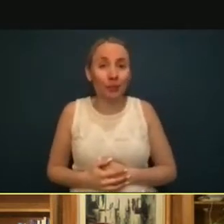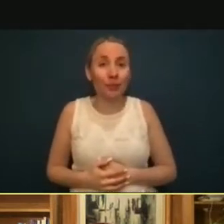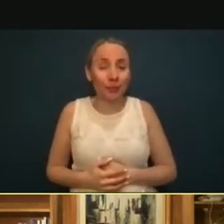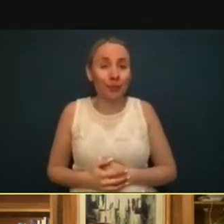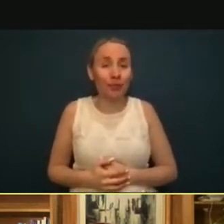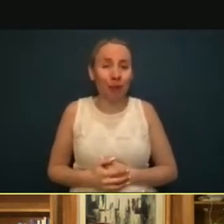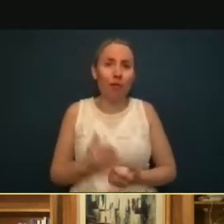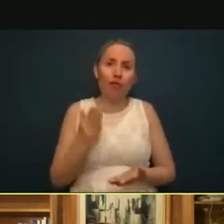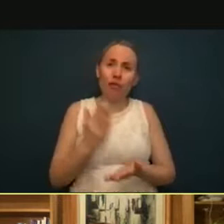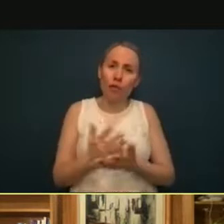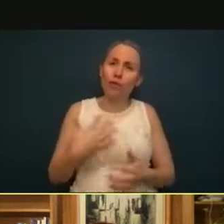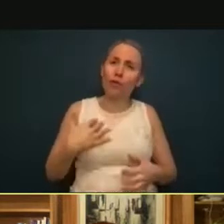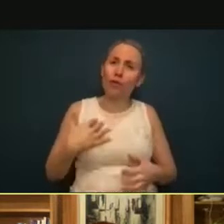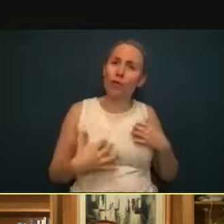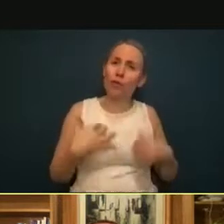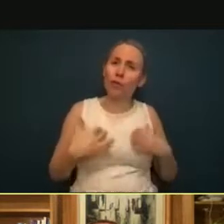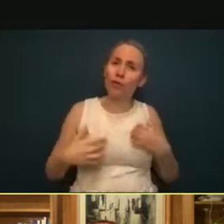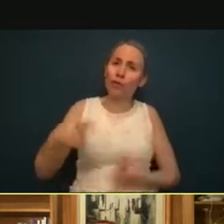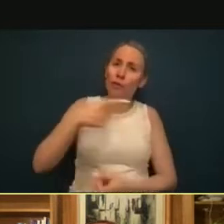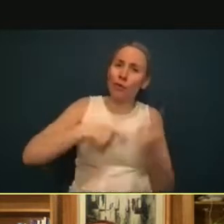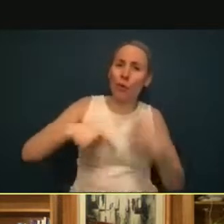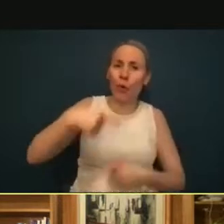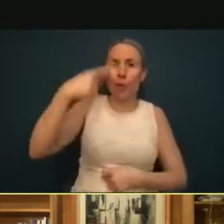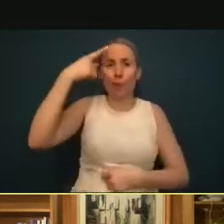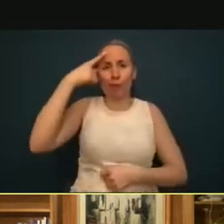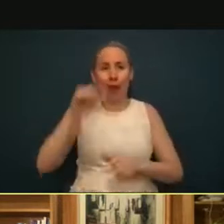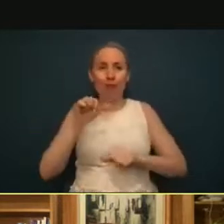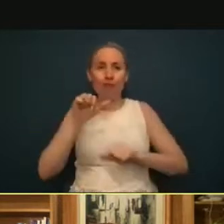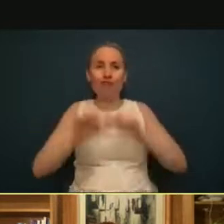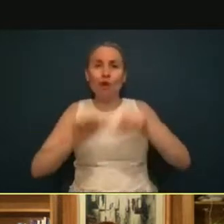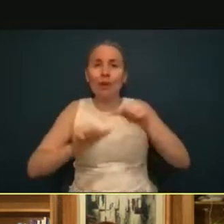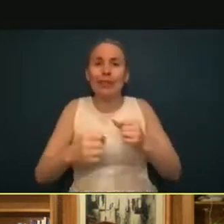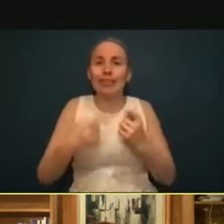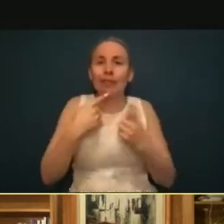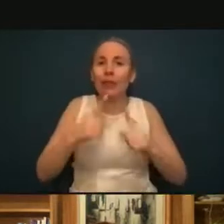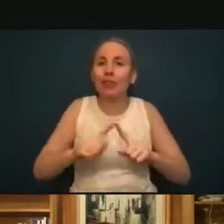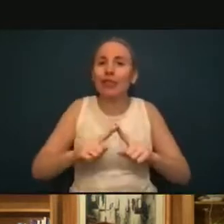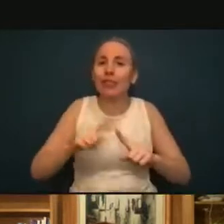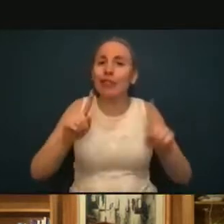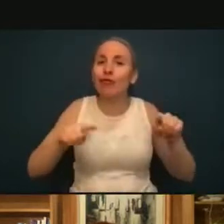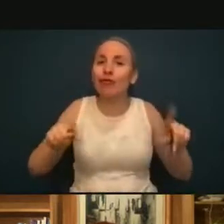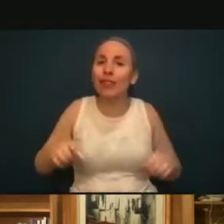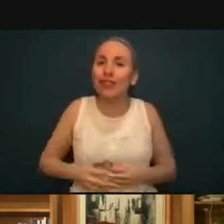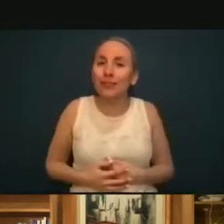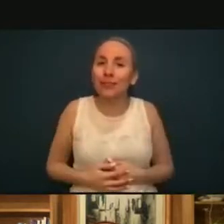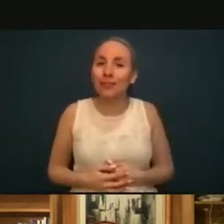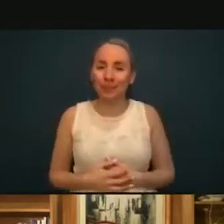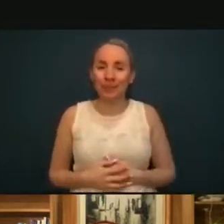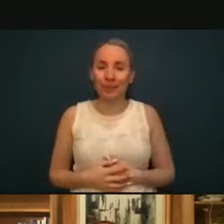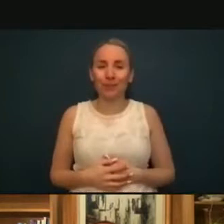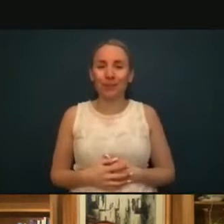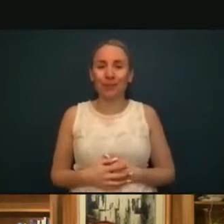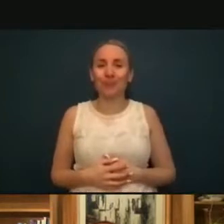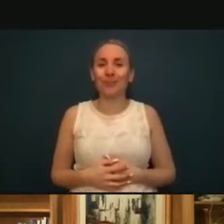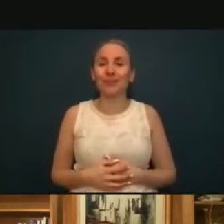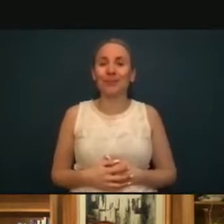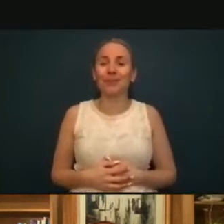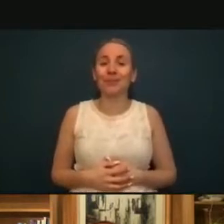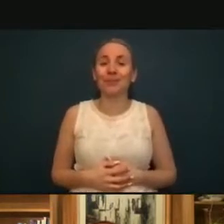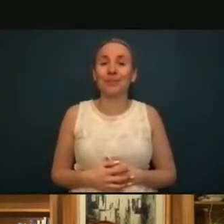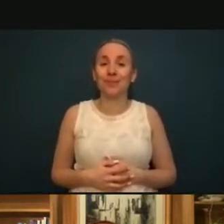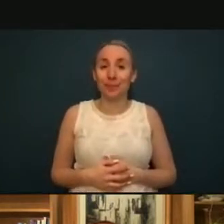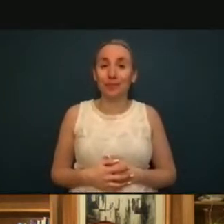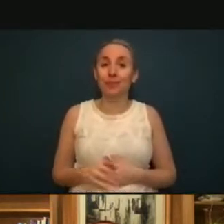it's quite interesting how we're all processing information. Great. And just to follow up on that,